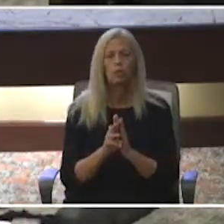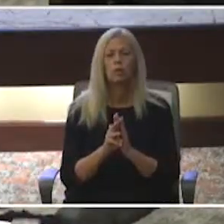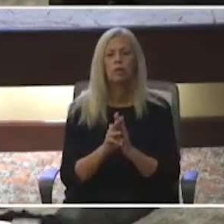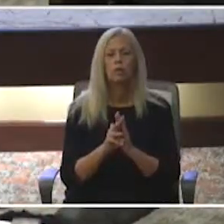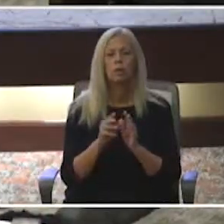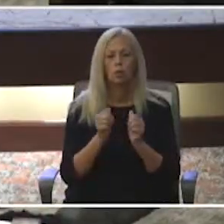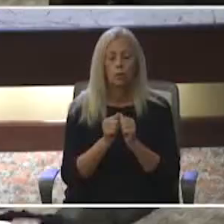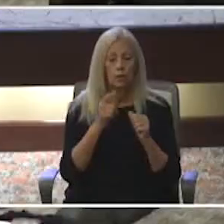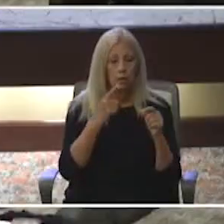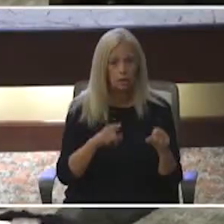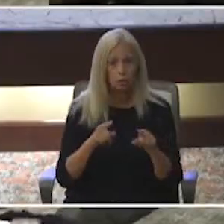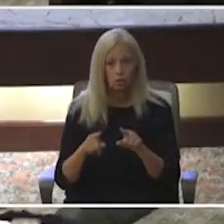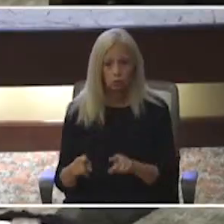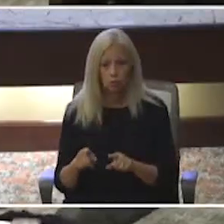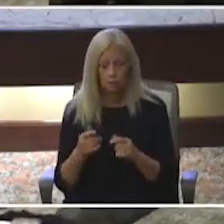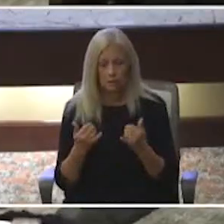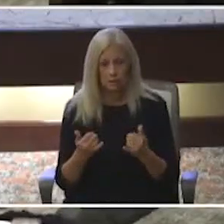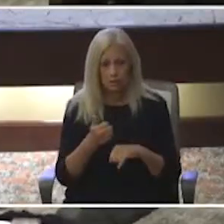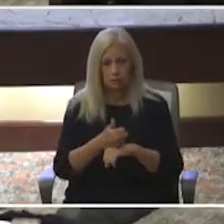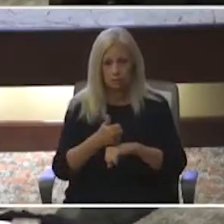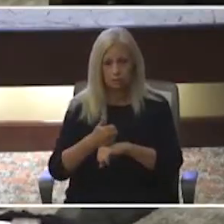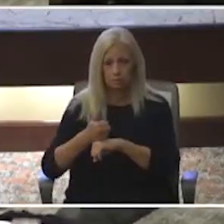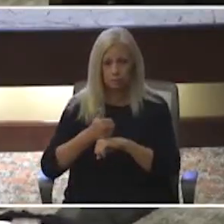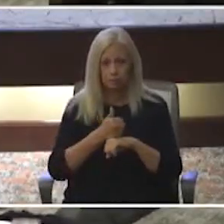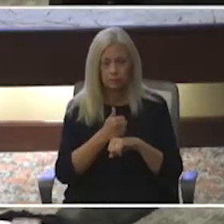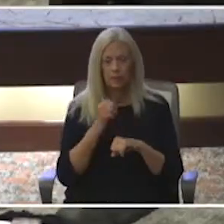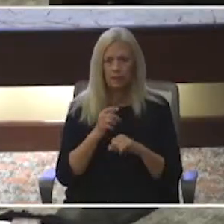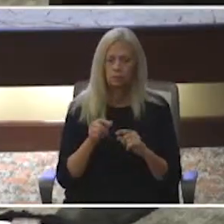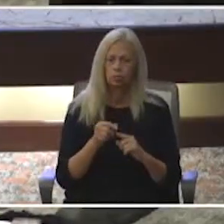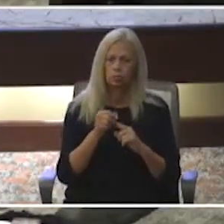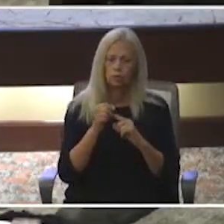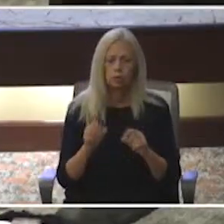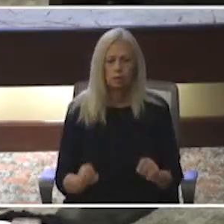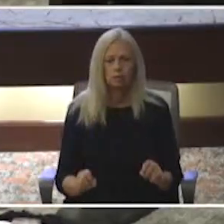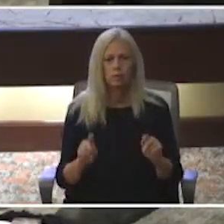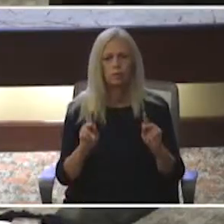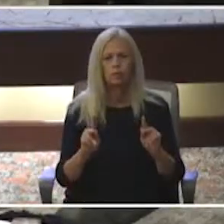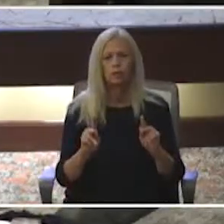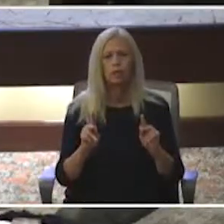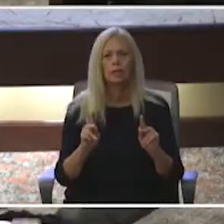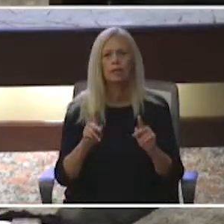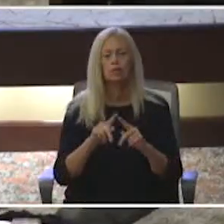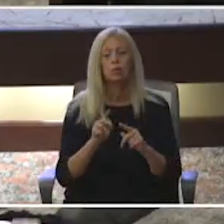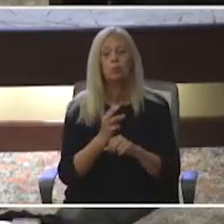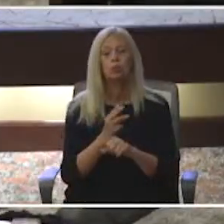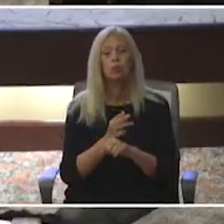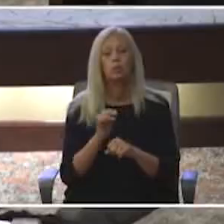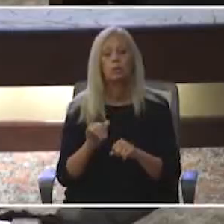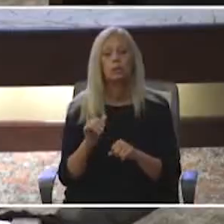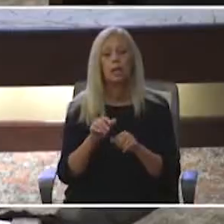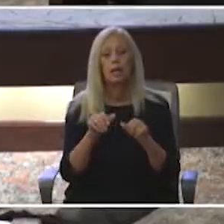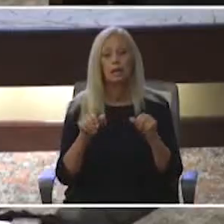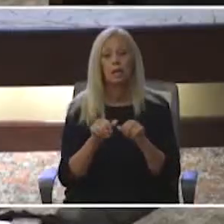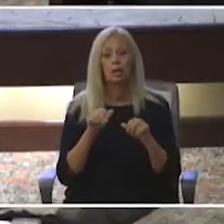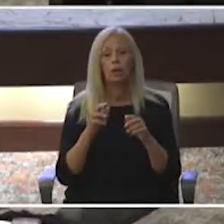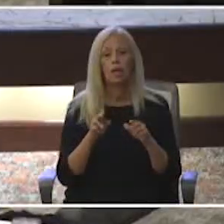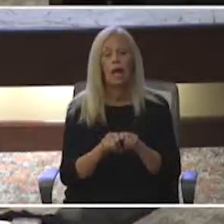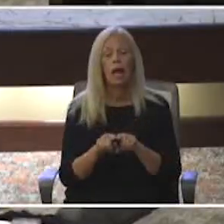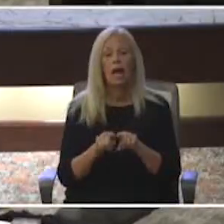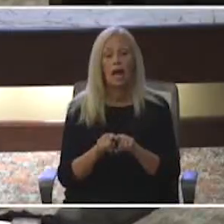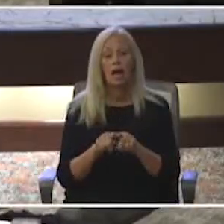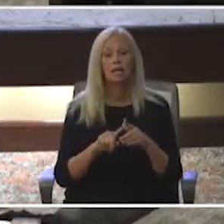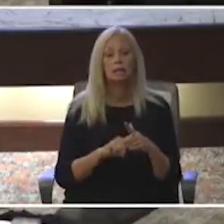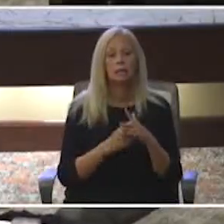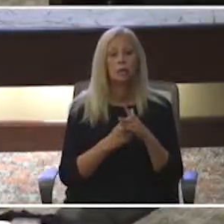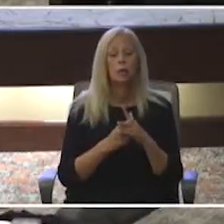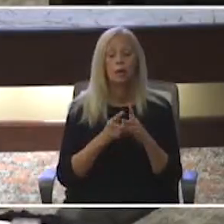have currently in place. So that is such a unique opportunity to use this area as a pilot program, to see